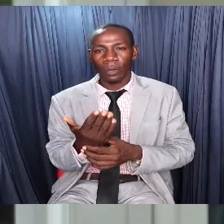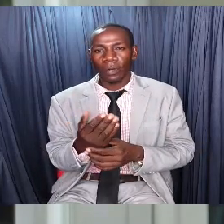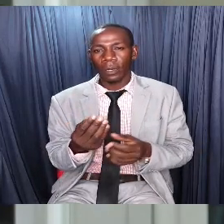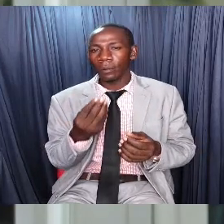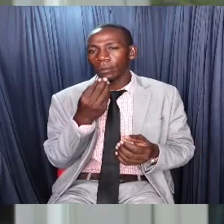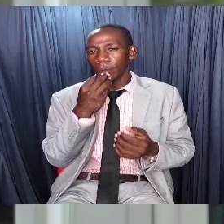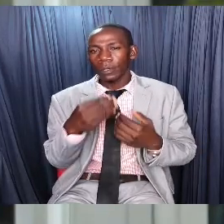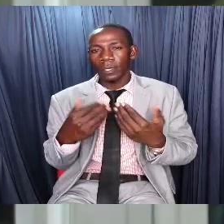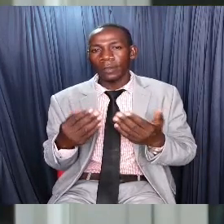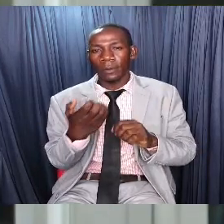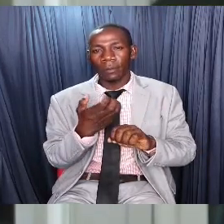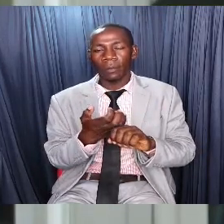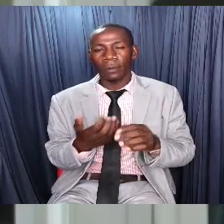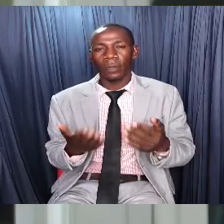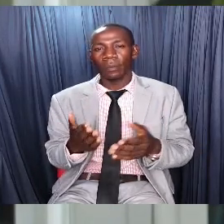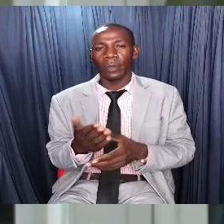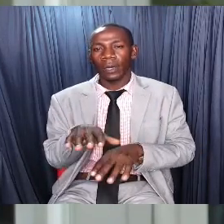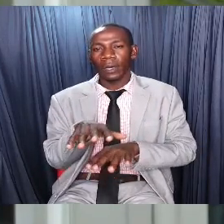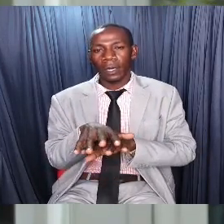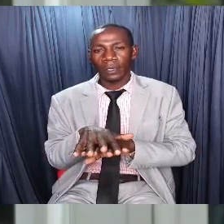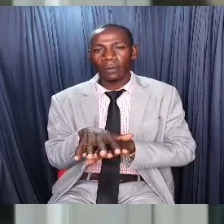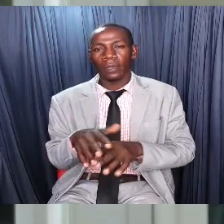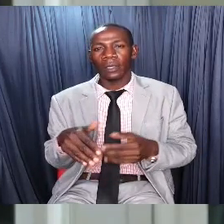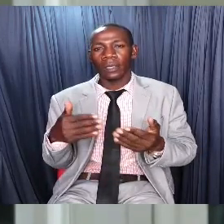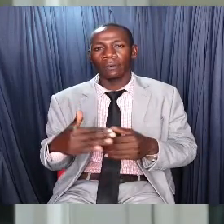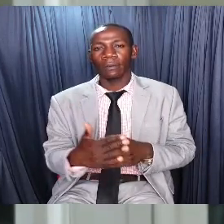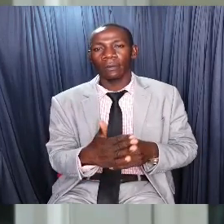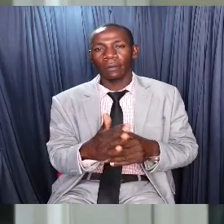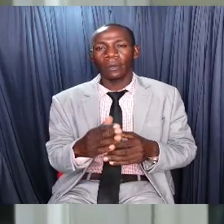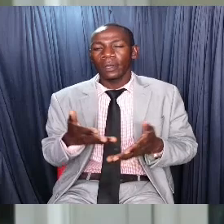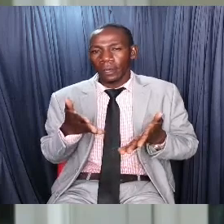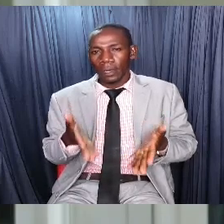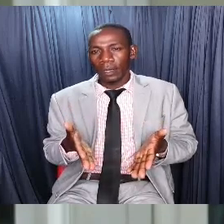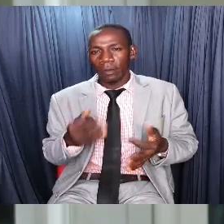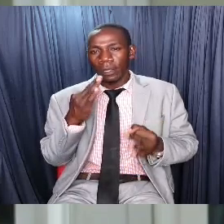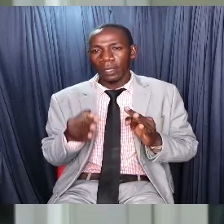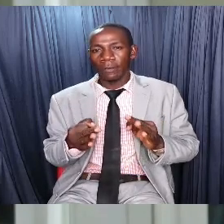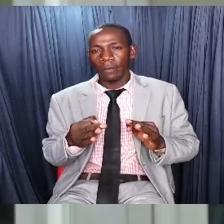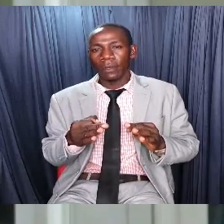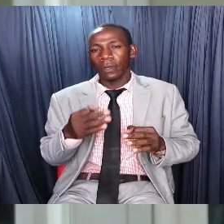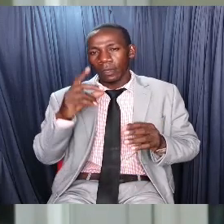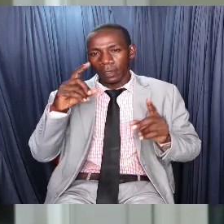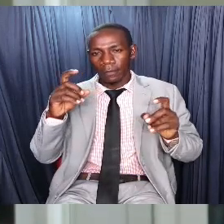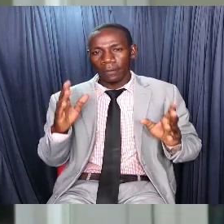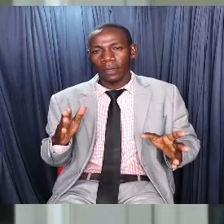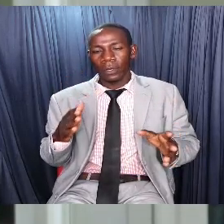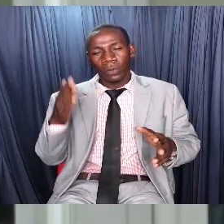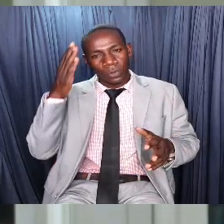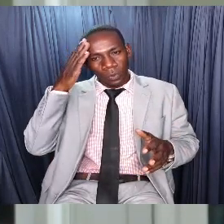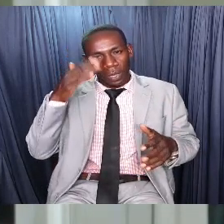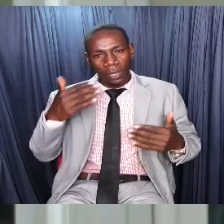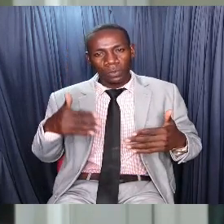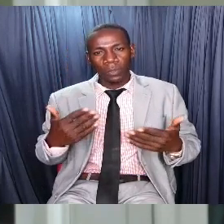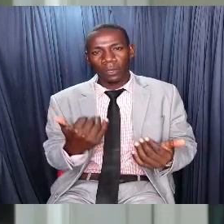jiwe, au akimuomba samaki atampa nyoka? Basi ikiwa ninyi mlio waovu mnajua